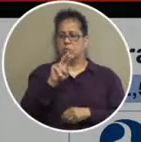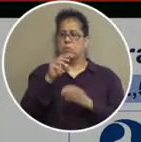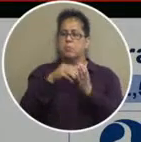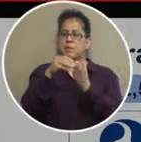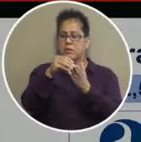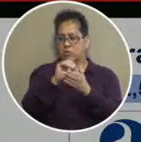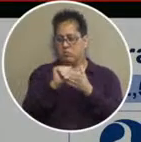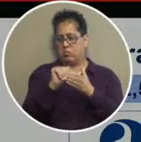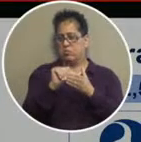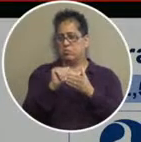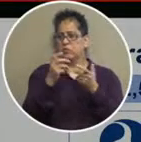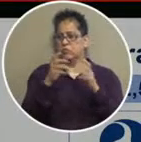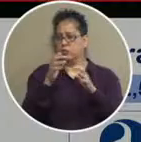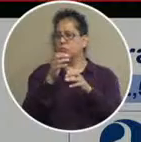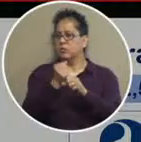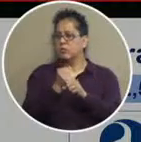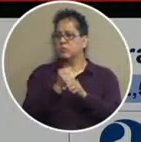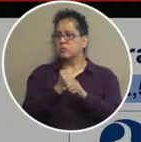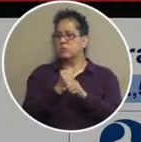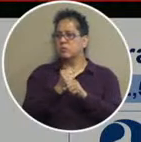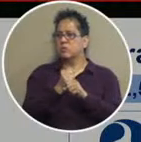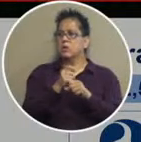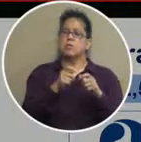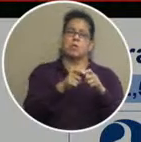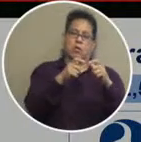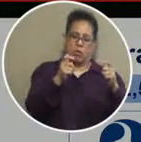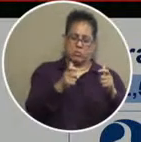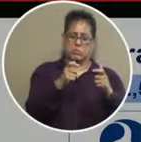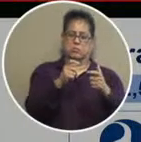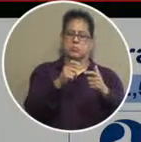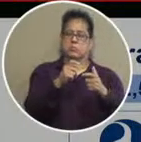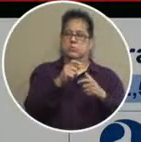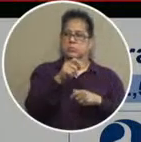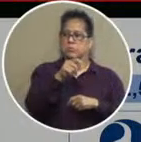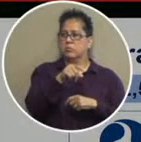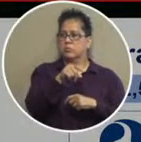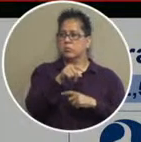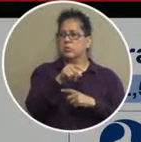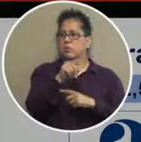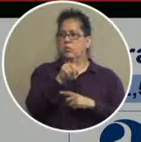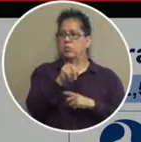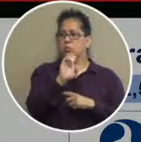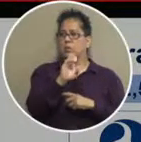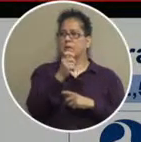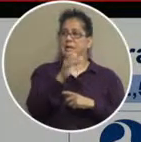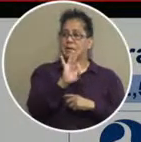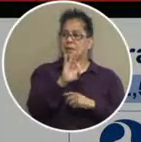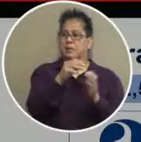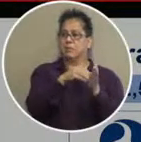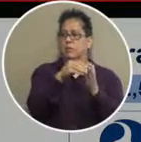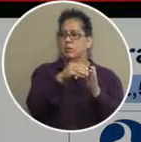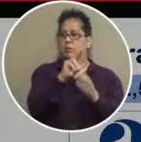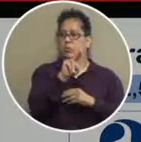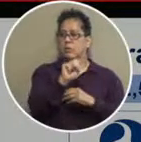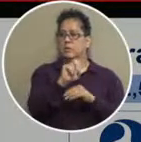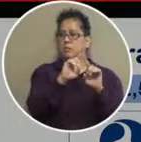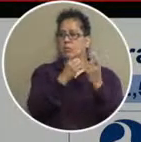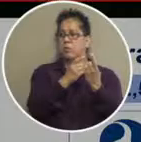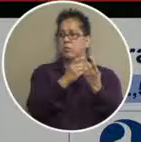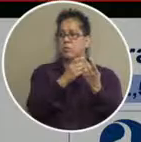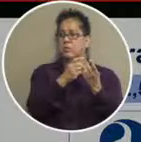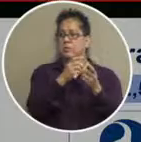million that we've received. So the largest, of course, which we've talked about pretty extensively, that $119 million from the U.S. Department of